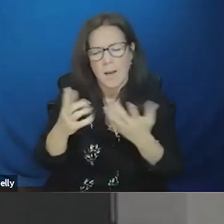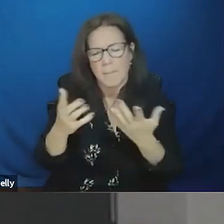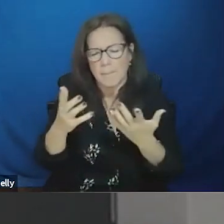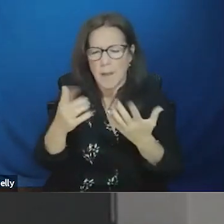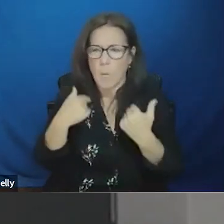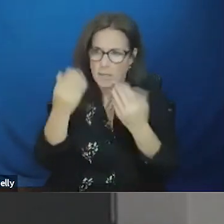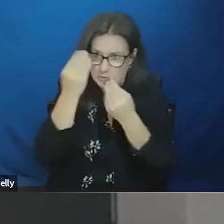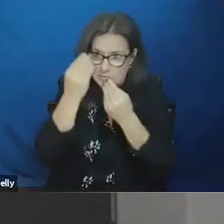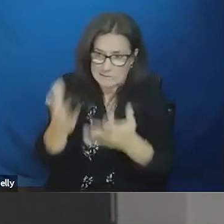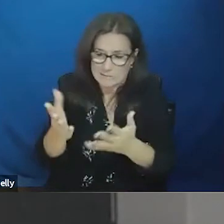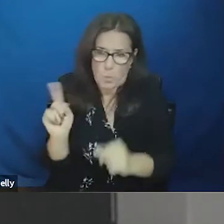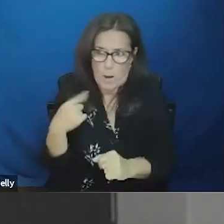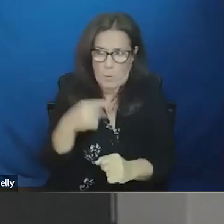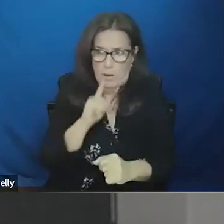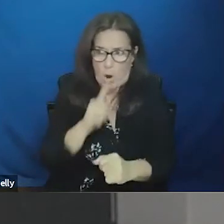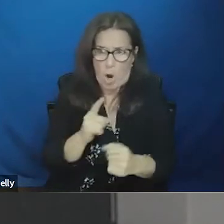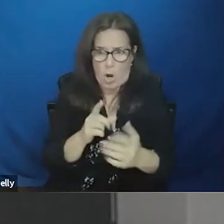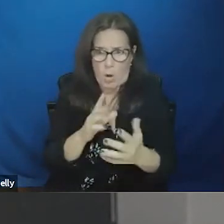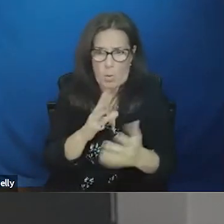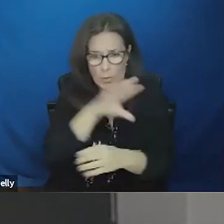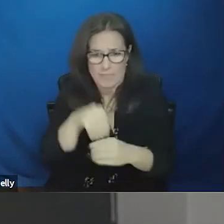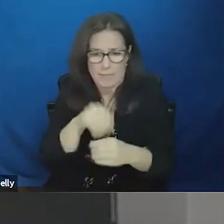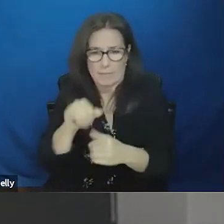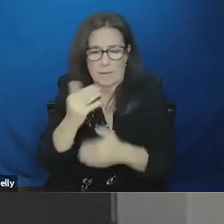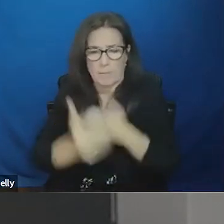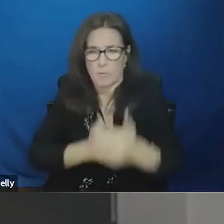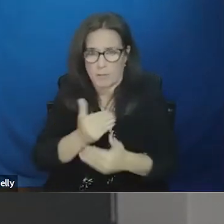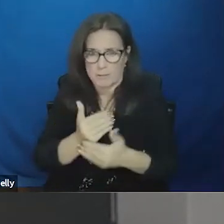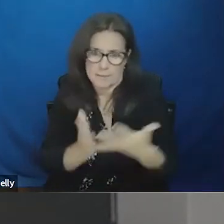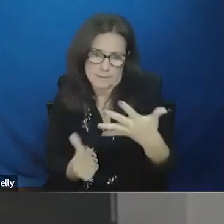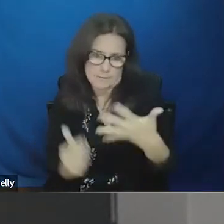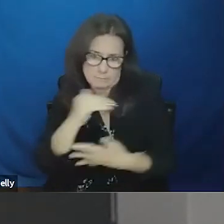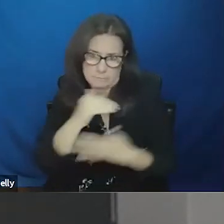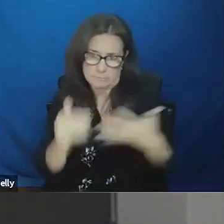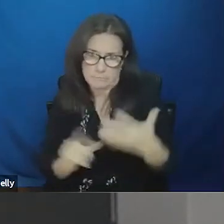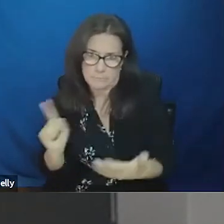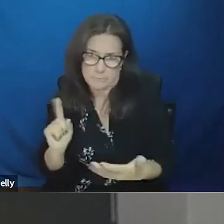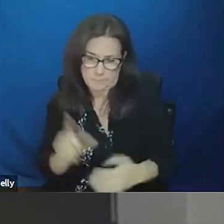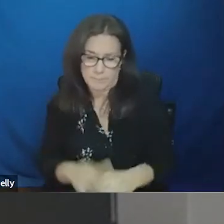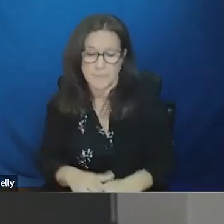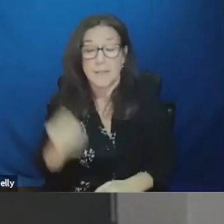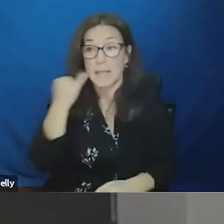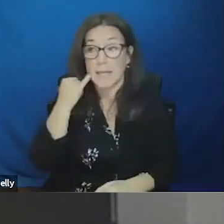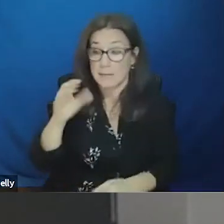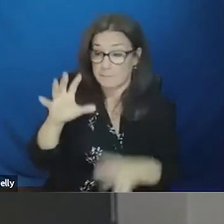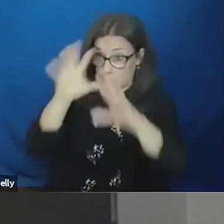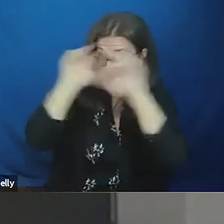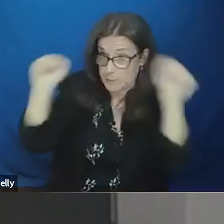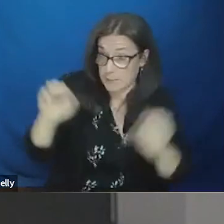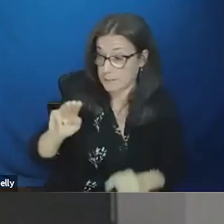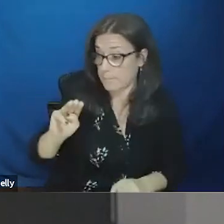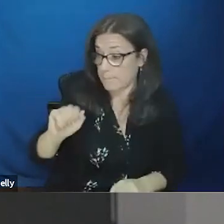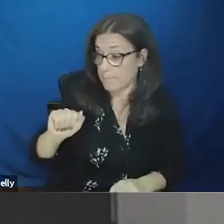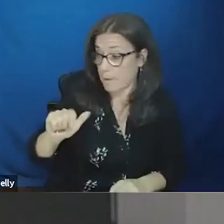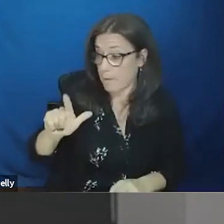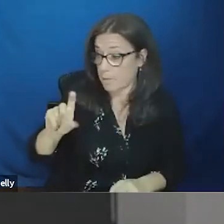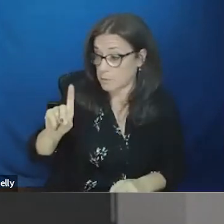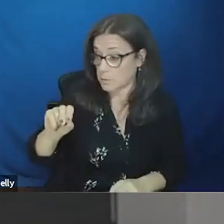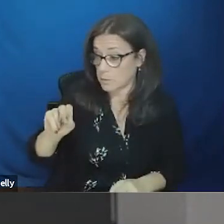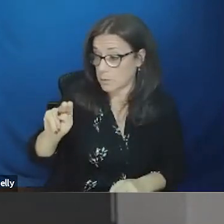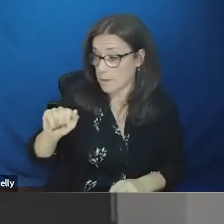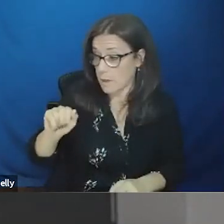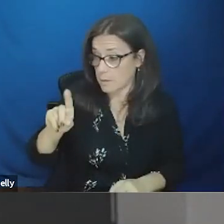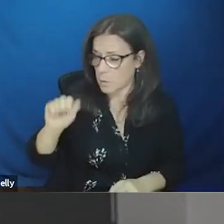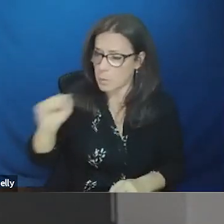we could be here all night. But if Superintendent Maldonado or any others could weigh in after I'm done